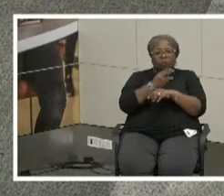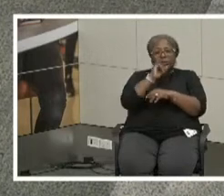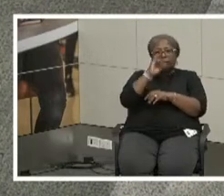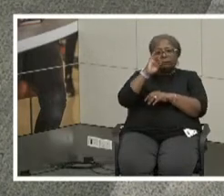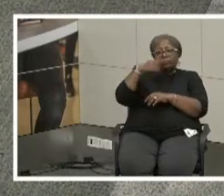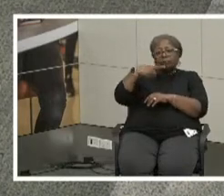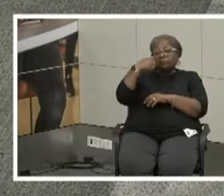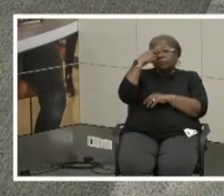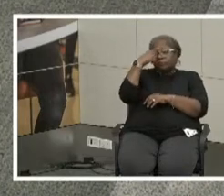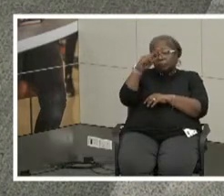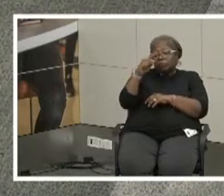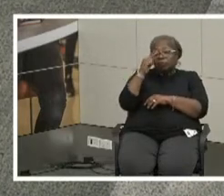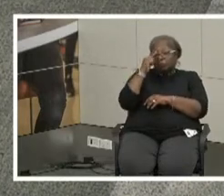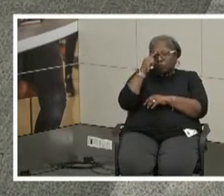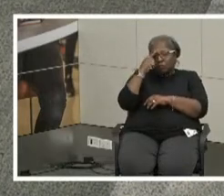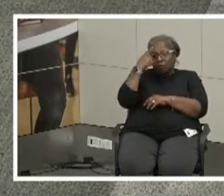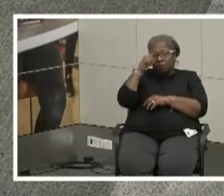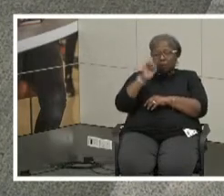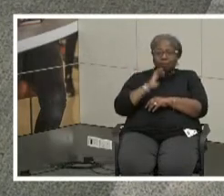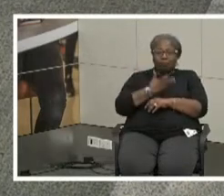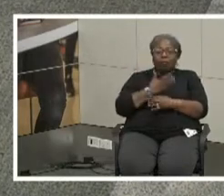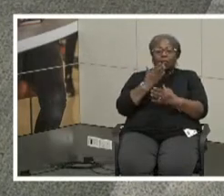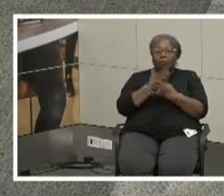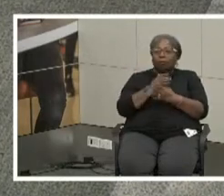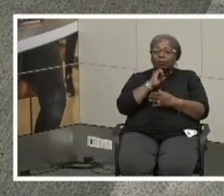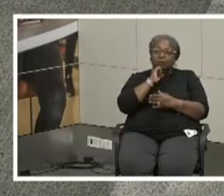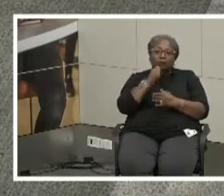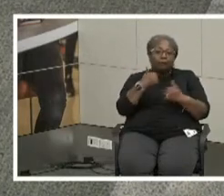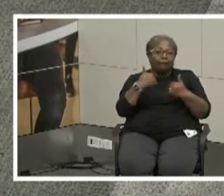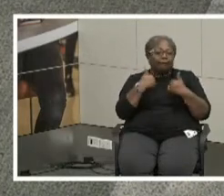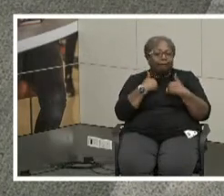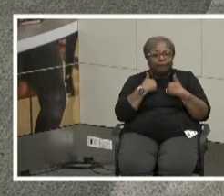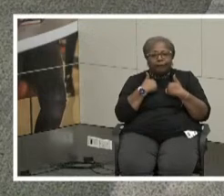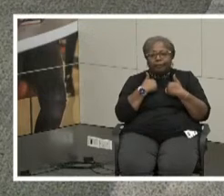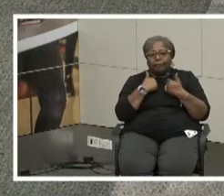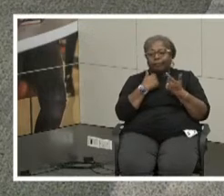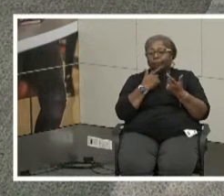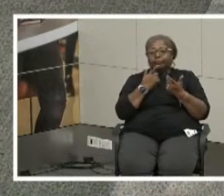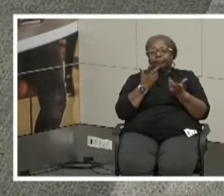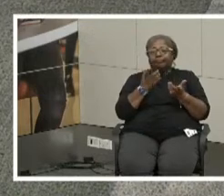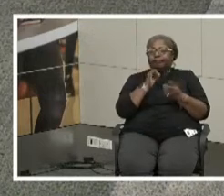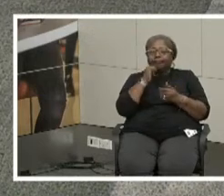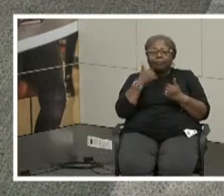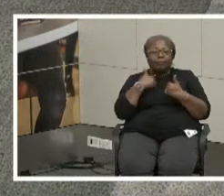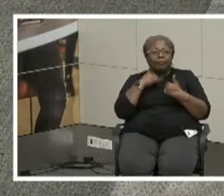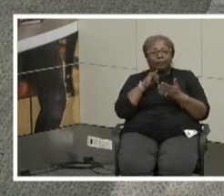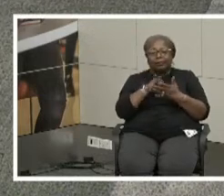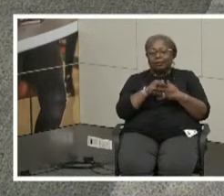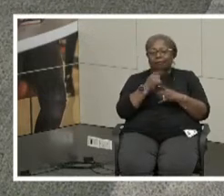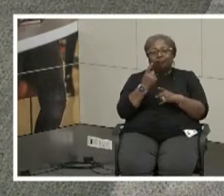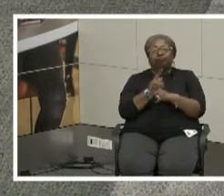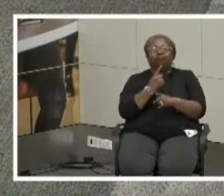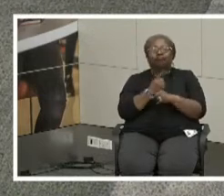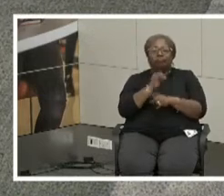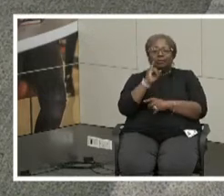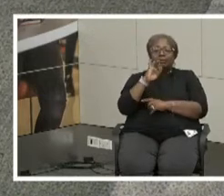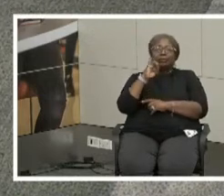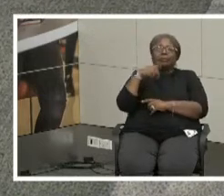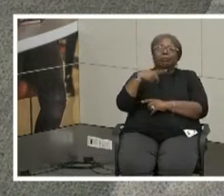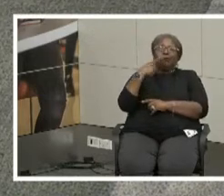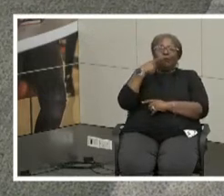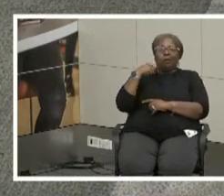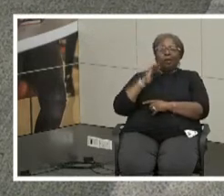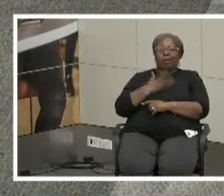for um for our folders not to have um or you know not have the adequate IEPs for our